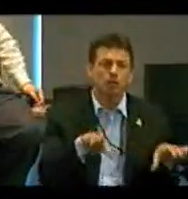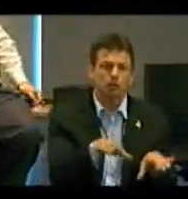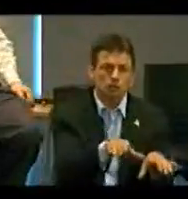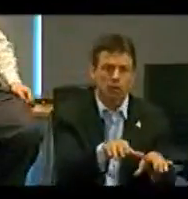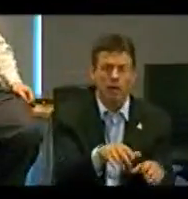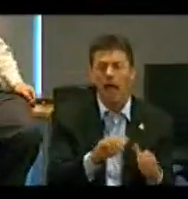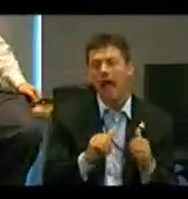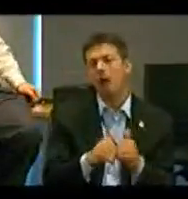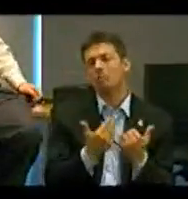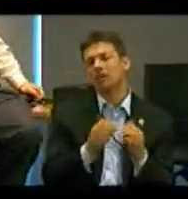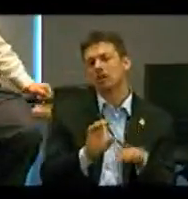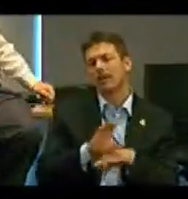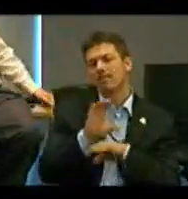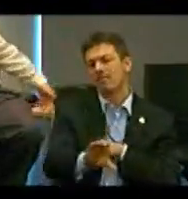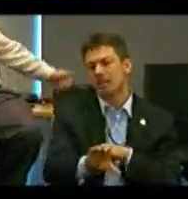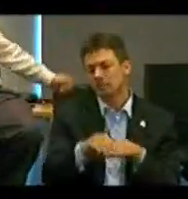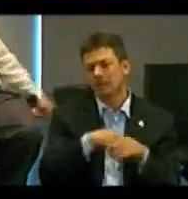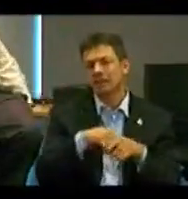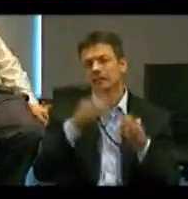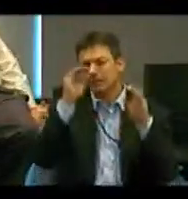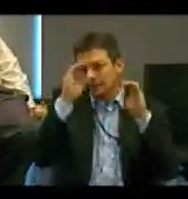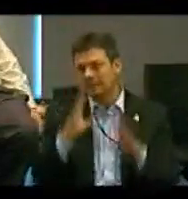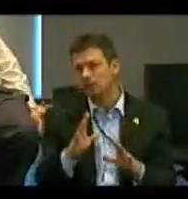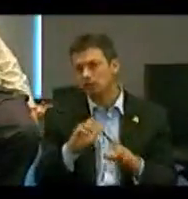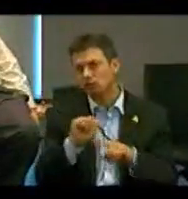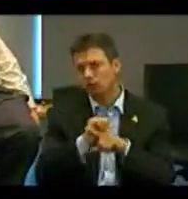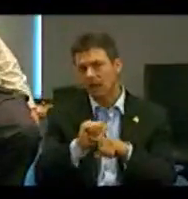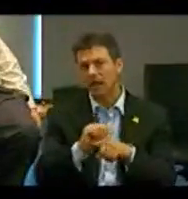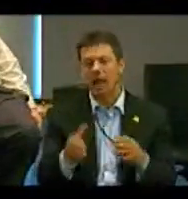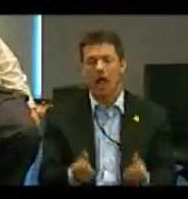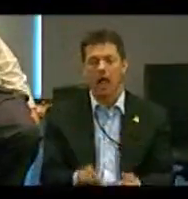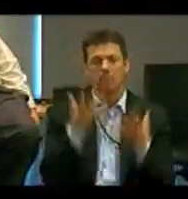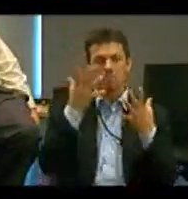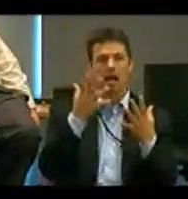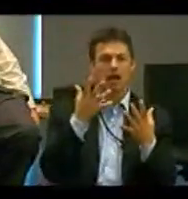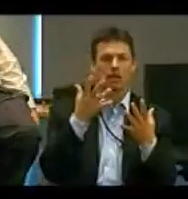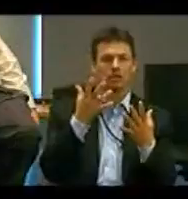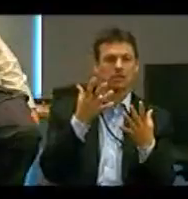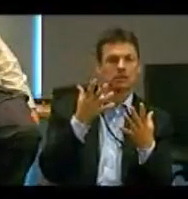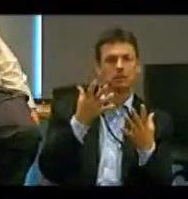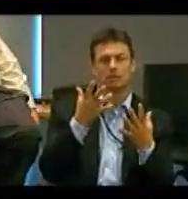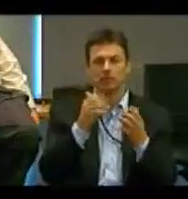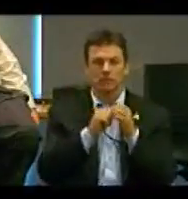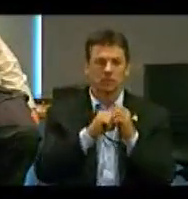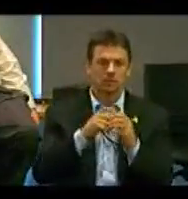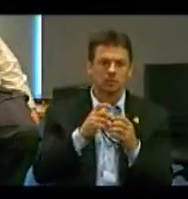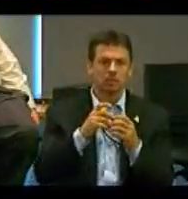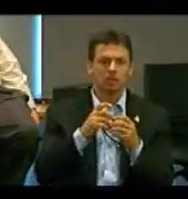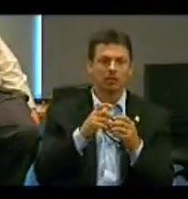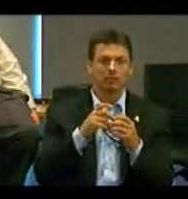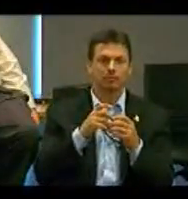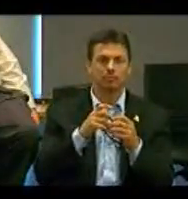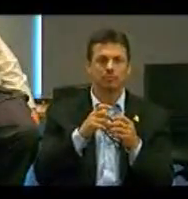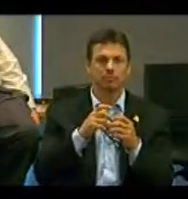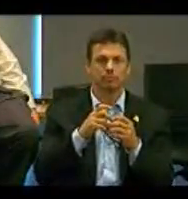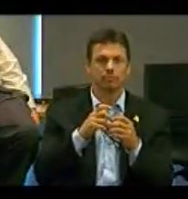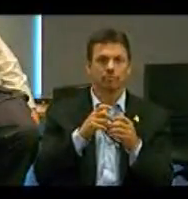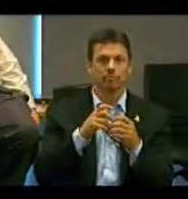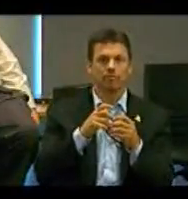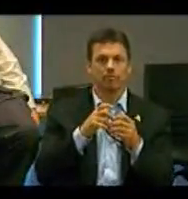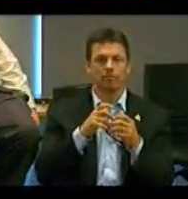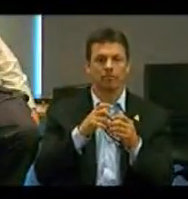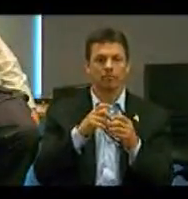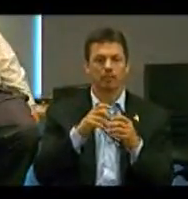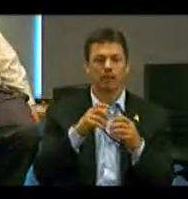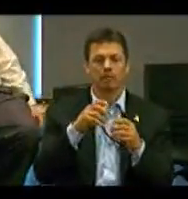much investment there are in teacher training, how much gaming is being done by principals